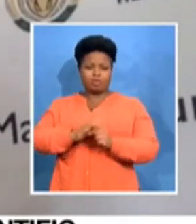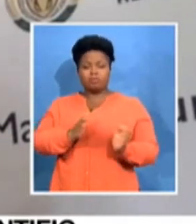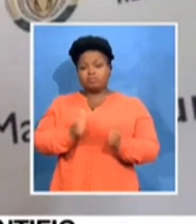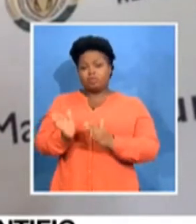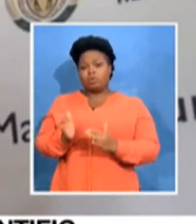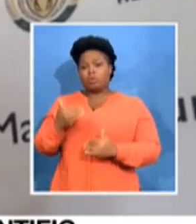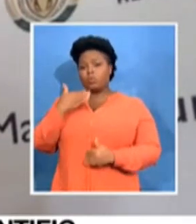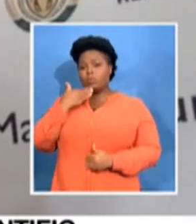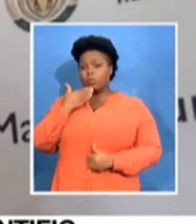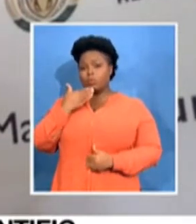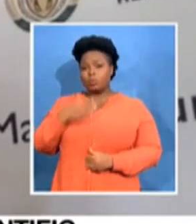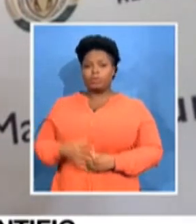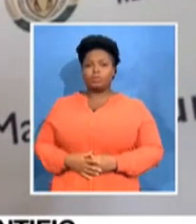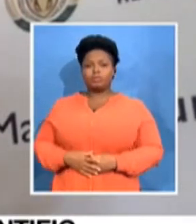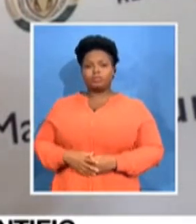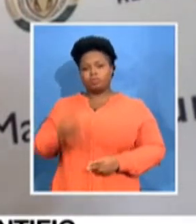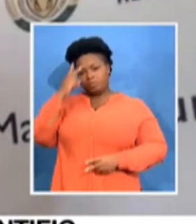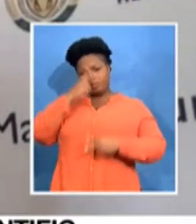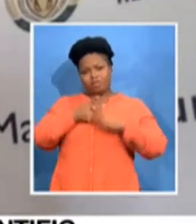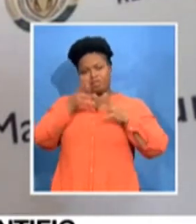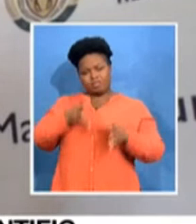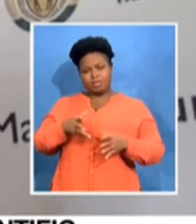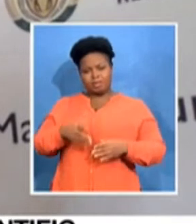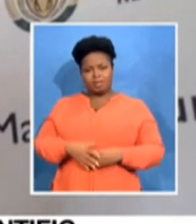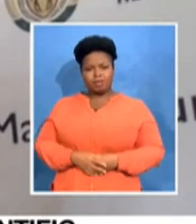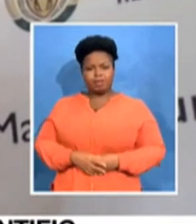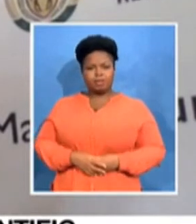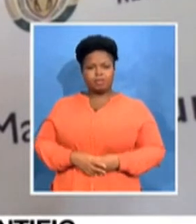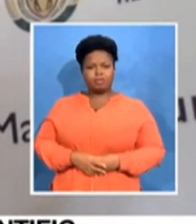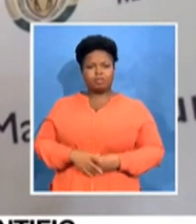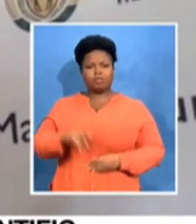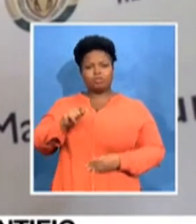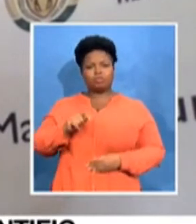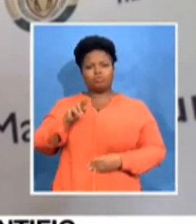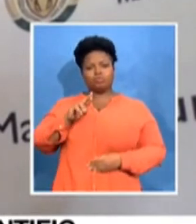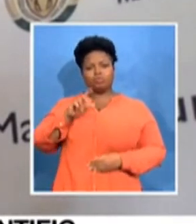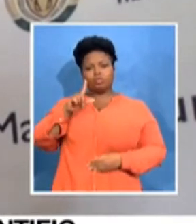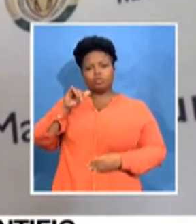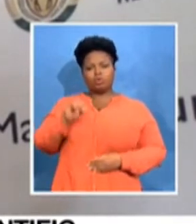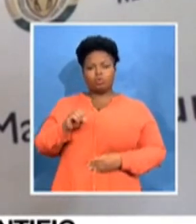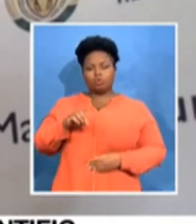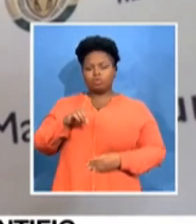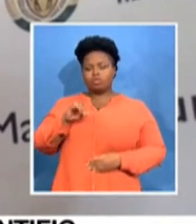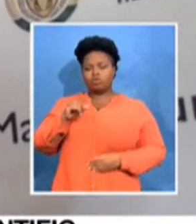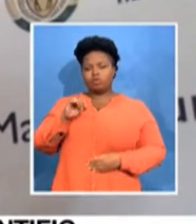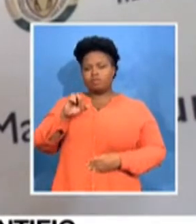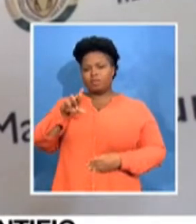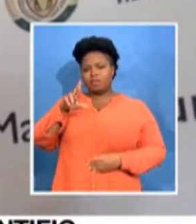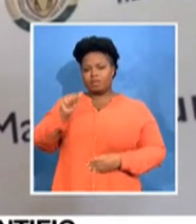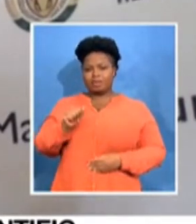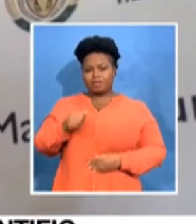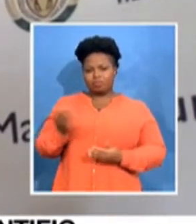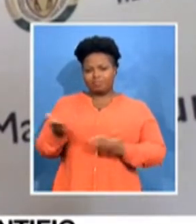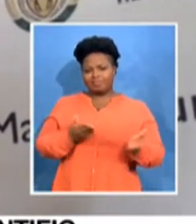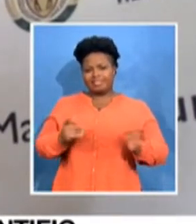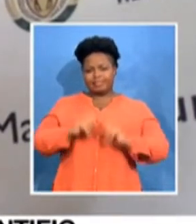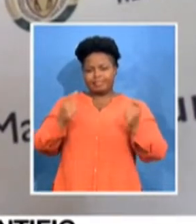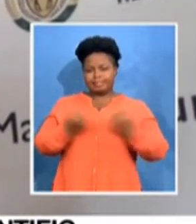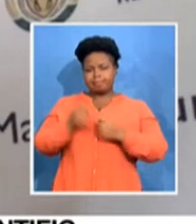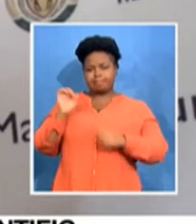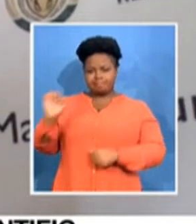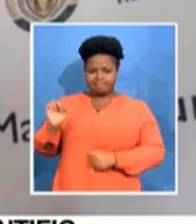Professor Tulio de Oliveira to introduce his team and then to make the